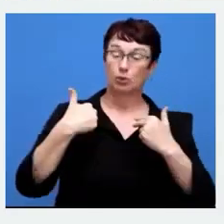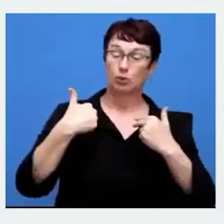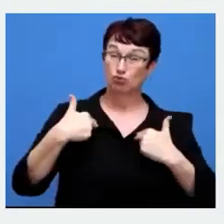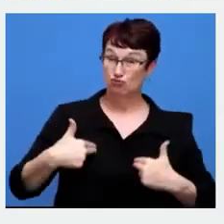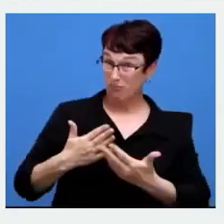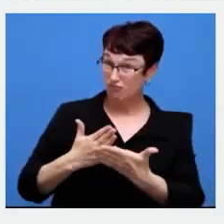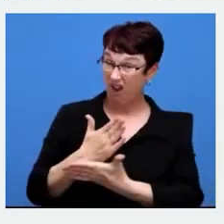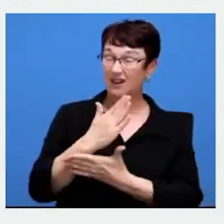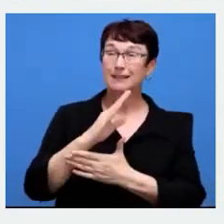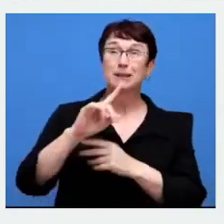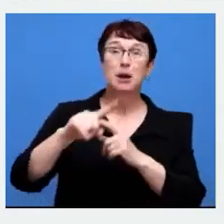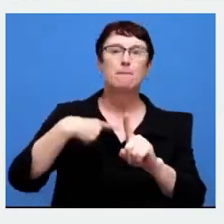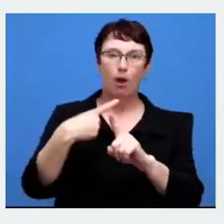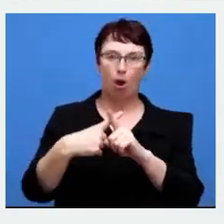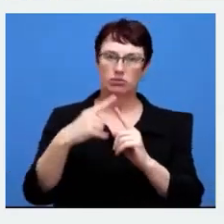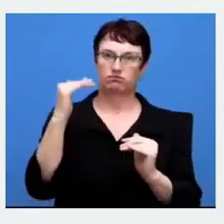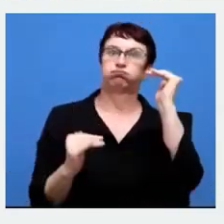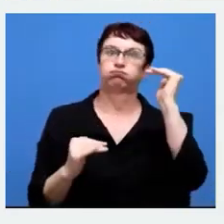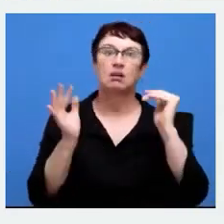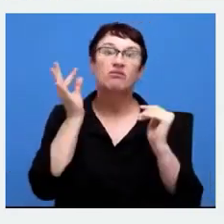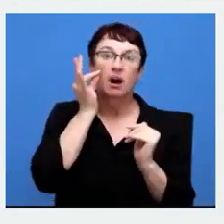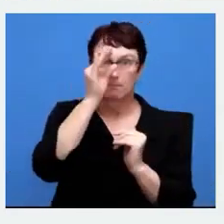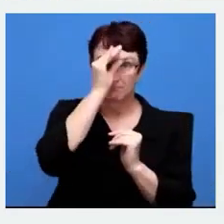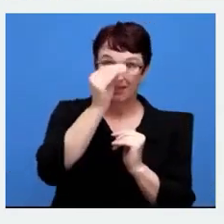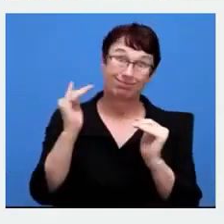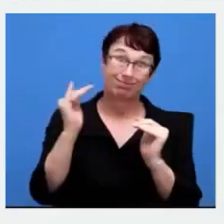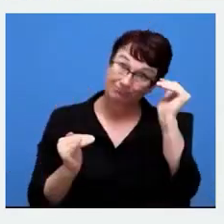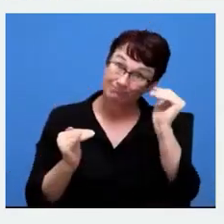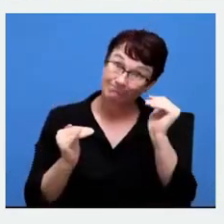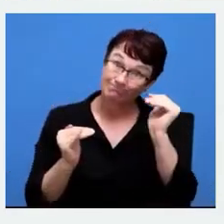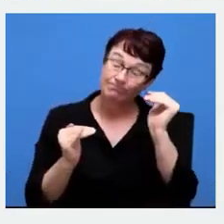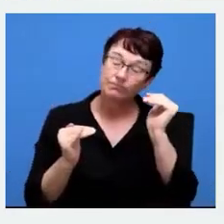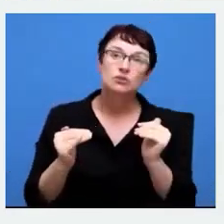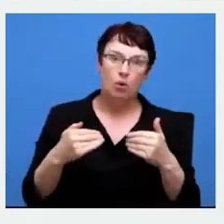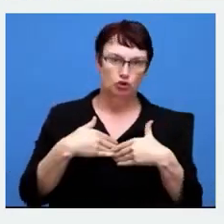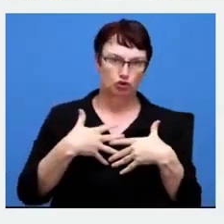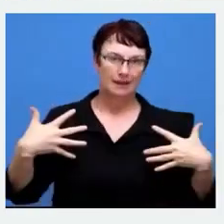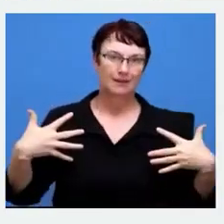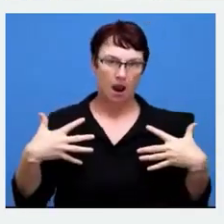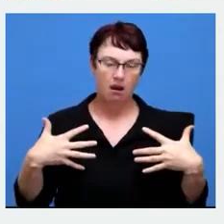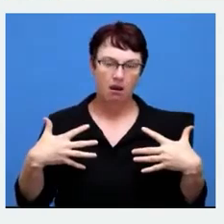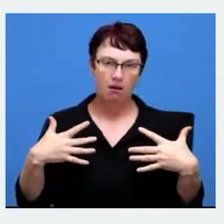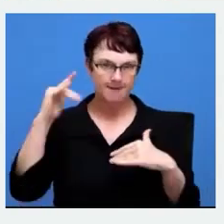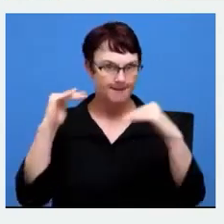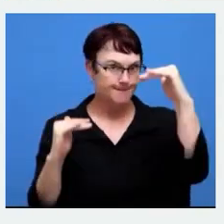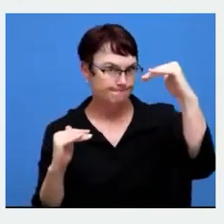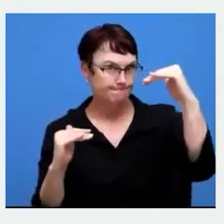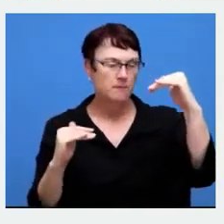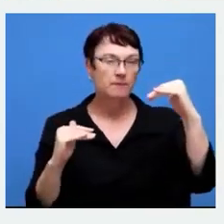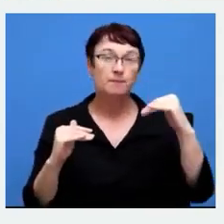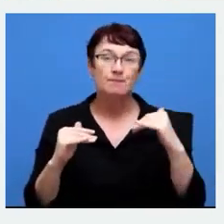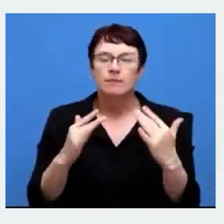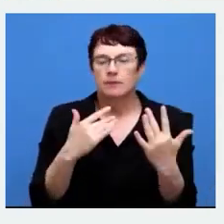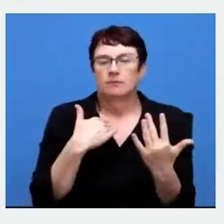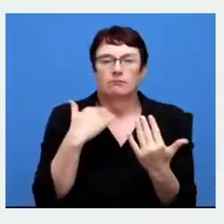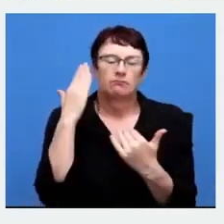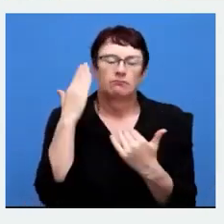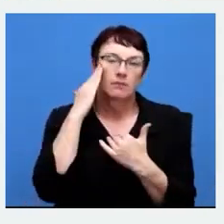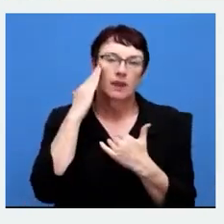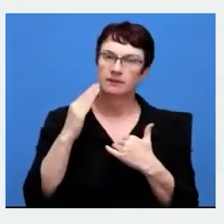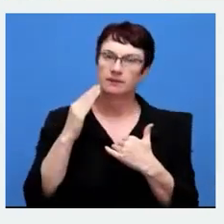inequality. And to understand these gender dimensions, the European Institute for Gender Equality launched